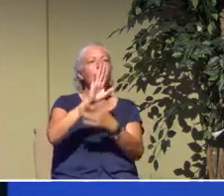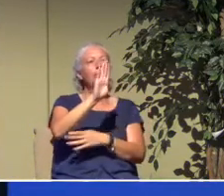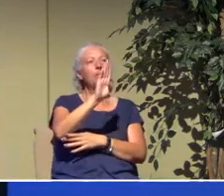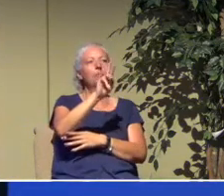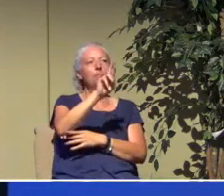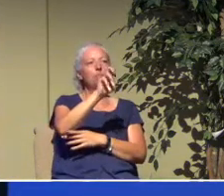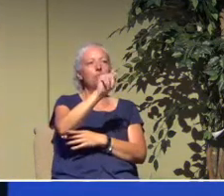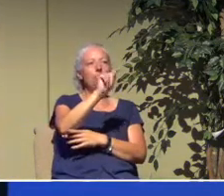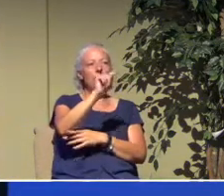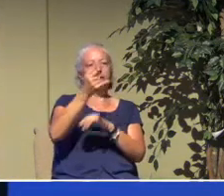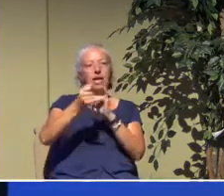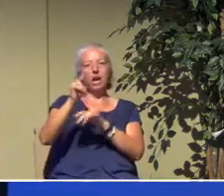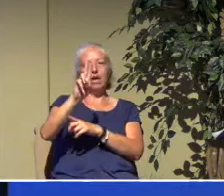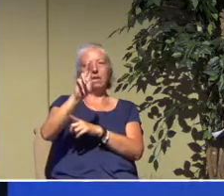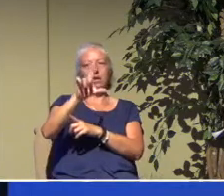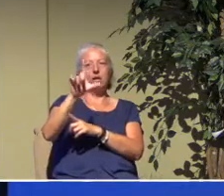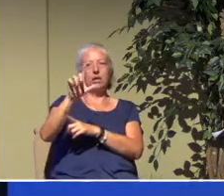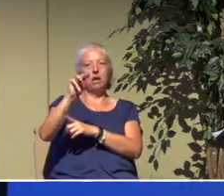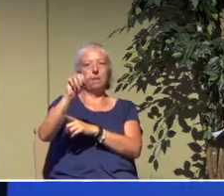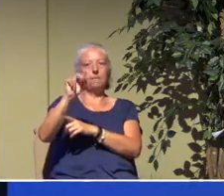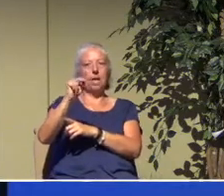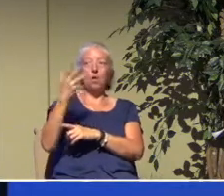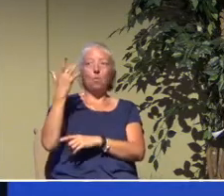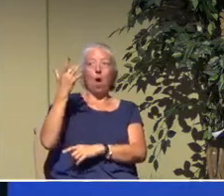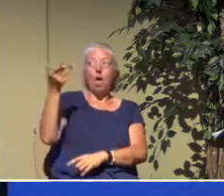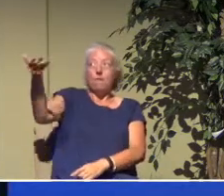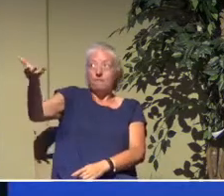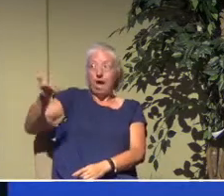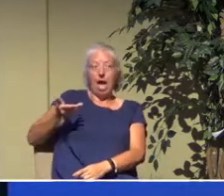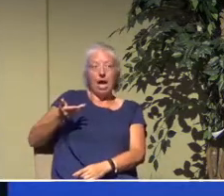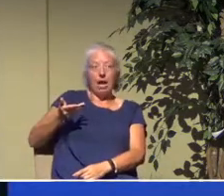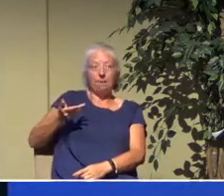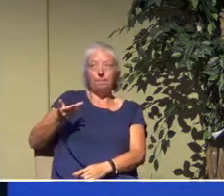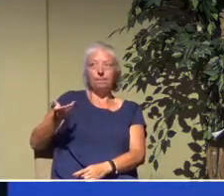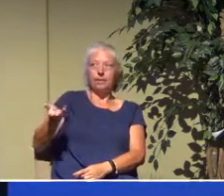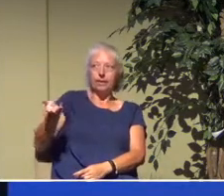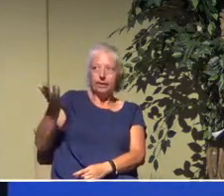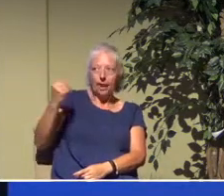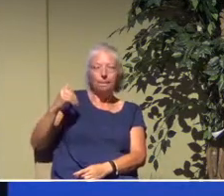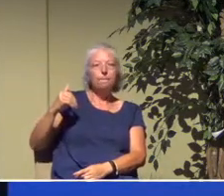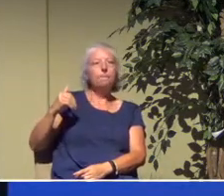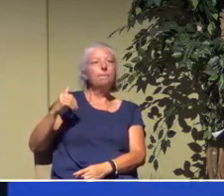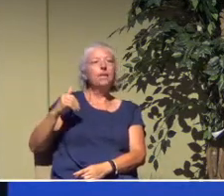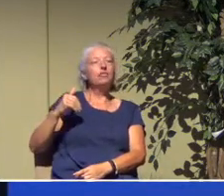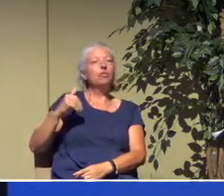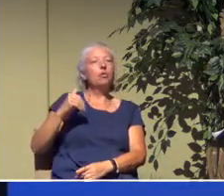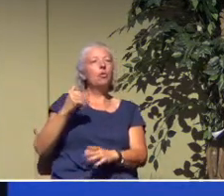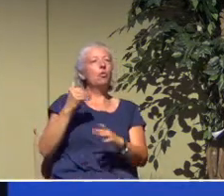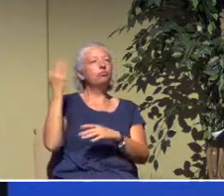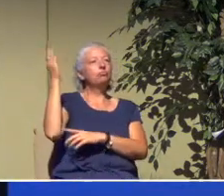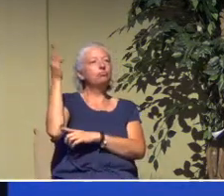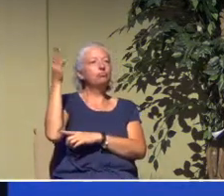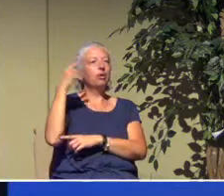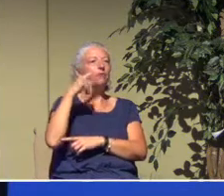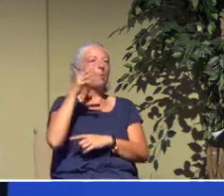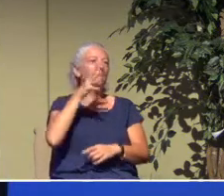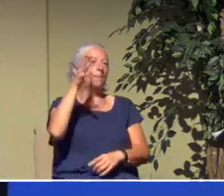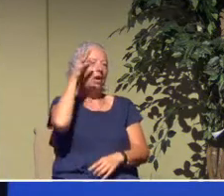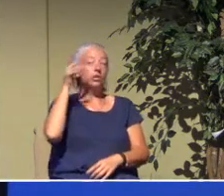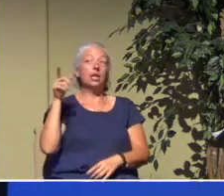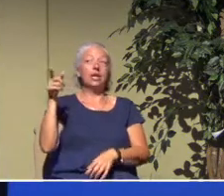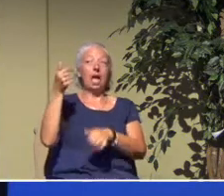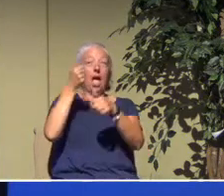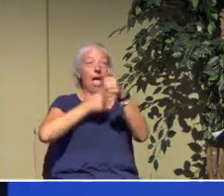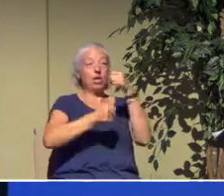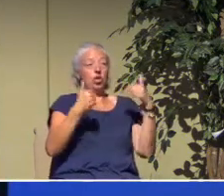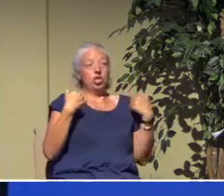you why we have offered him to the congregation for parents. We're bringing him in under the young